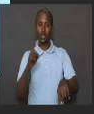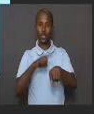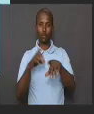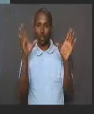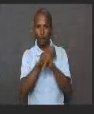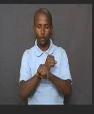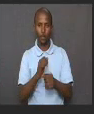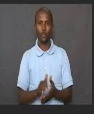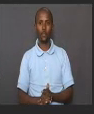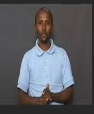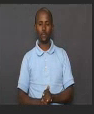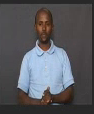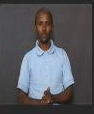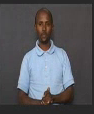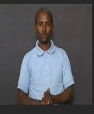Time's up.